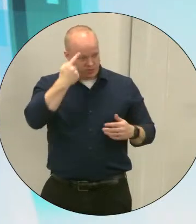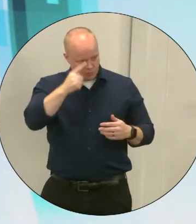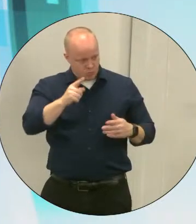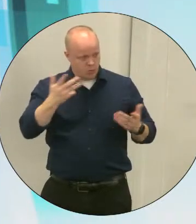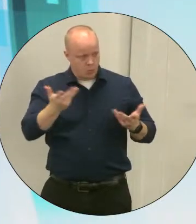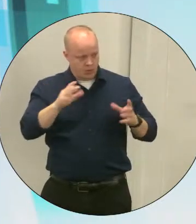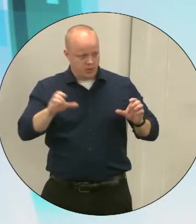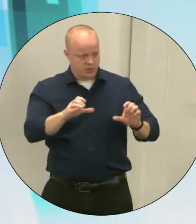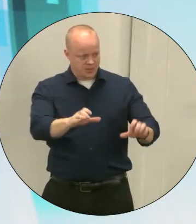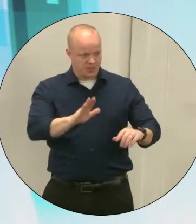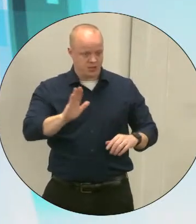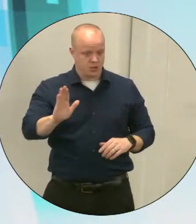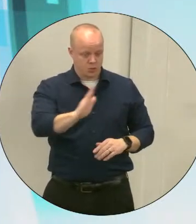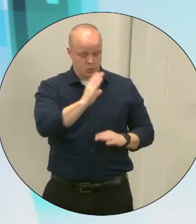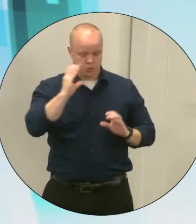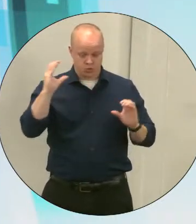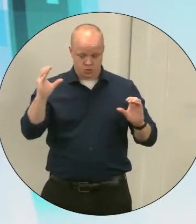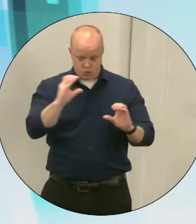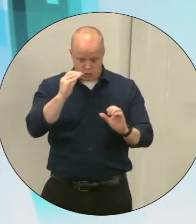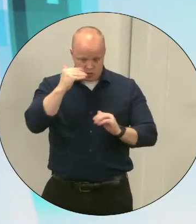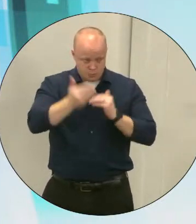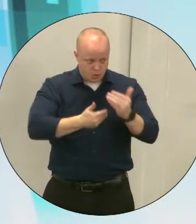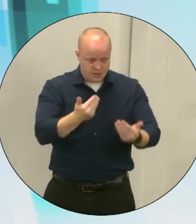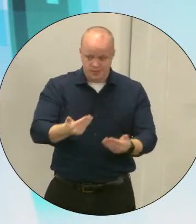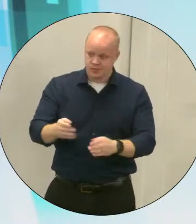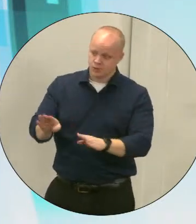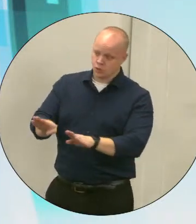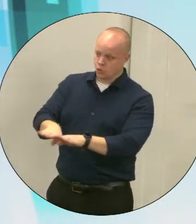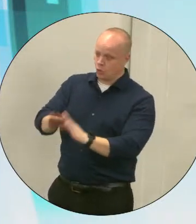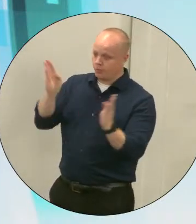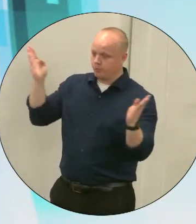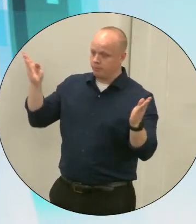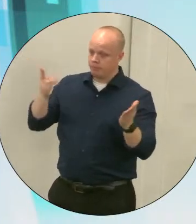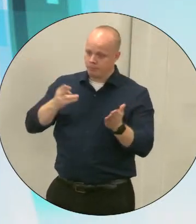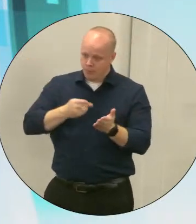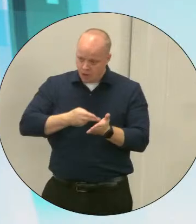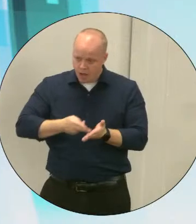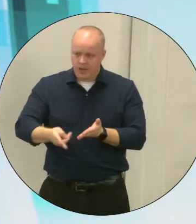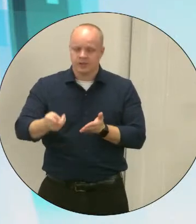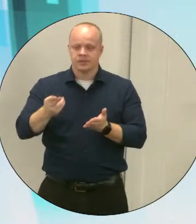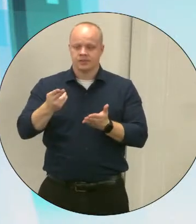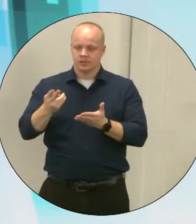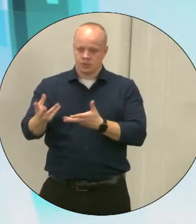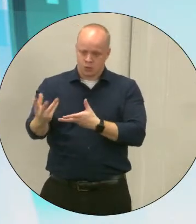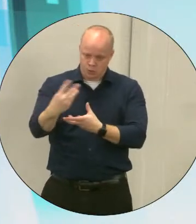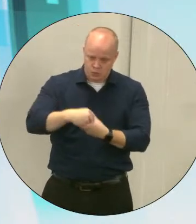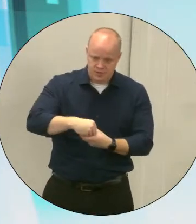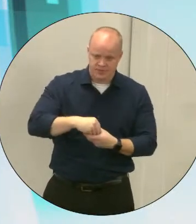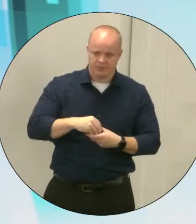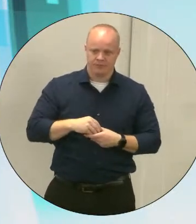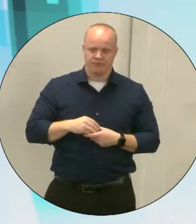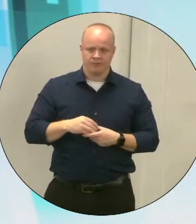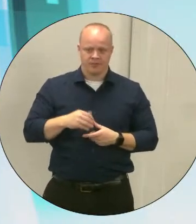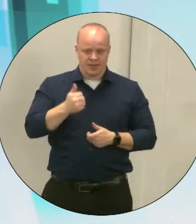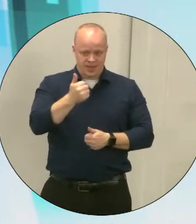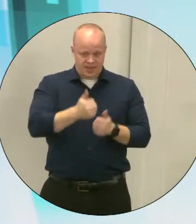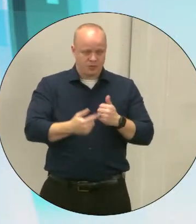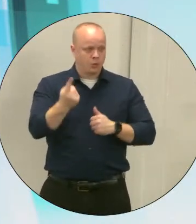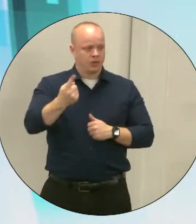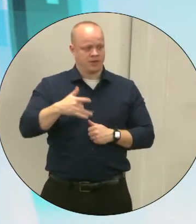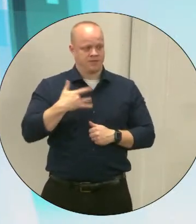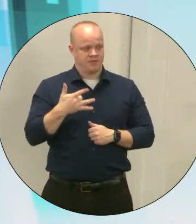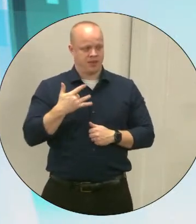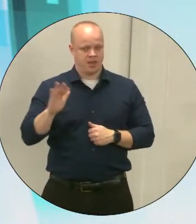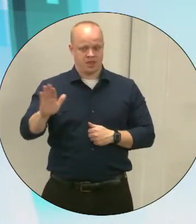did. Your search process was open, it was honest, and it was inclusive. And everyone felt